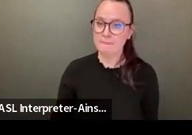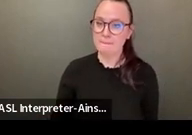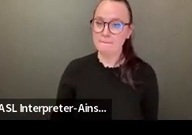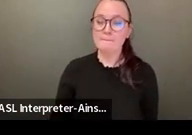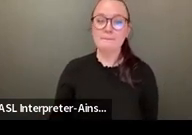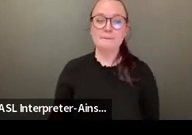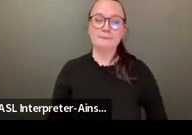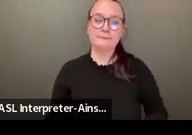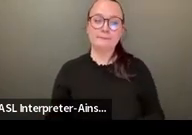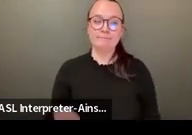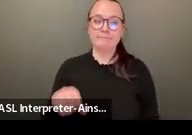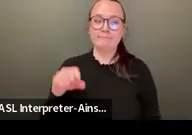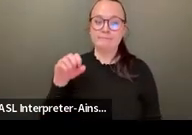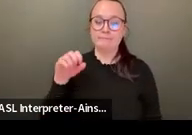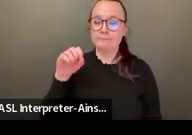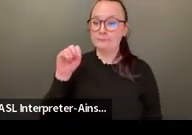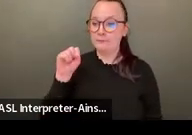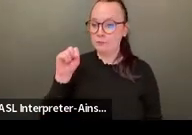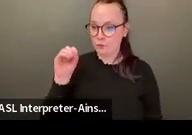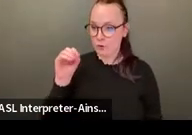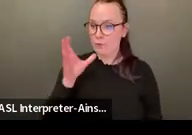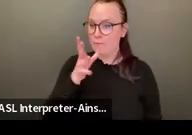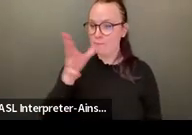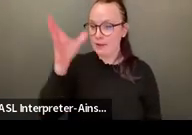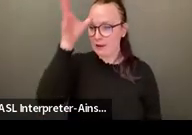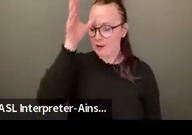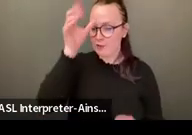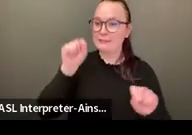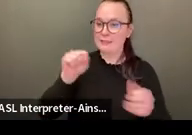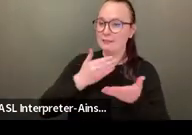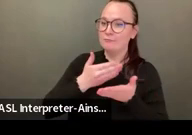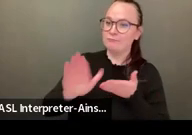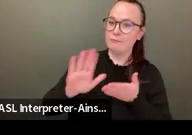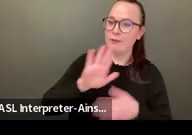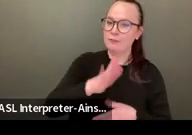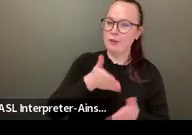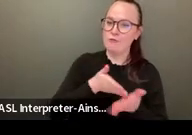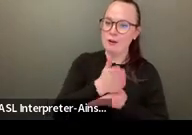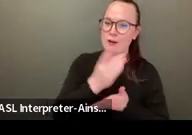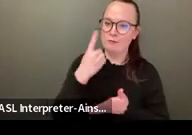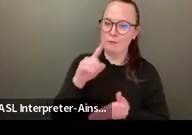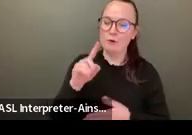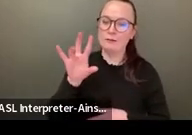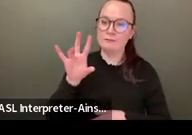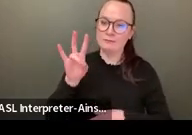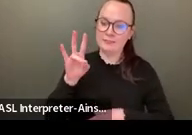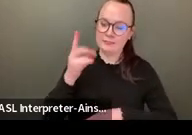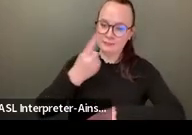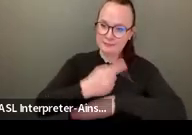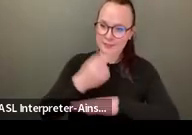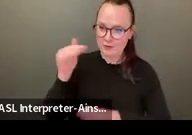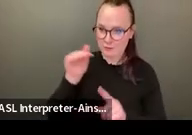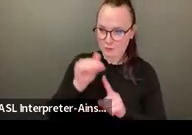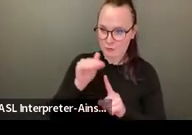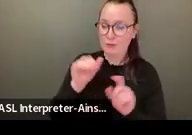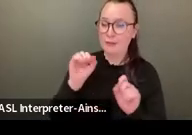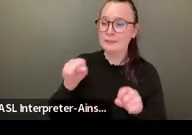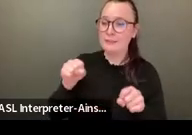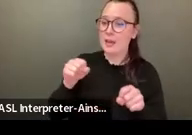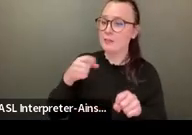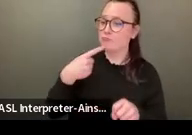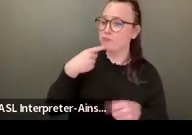So parents can waive their right to 7-day notice and allow you to choose to implement the IEP sooner